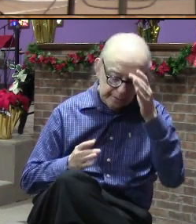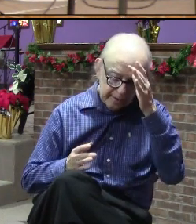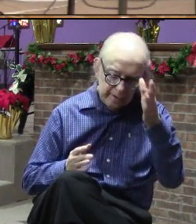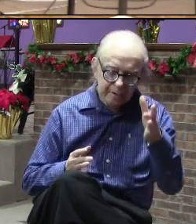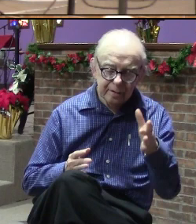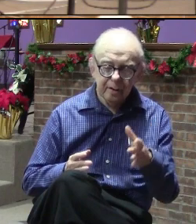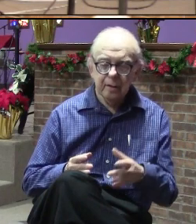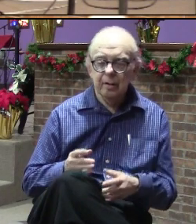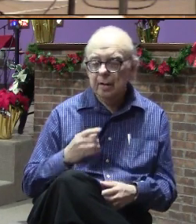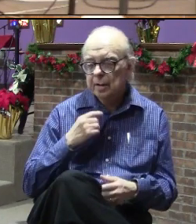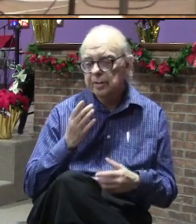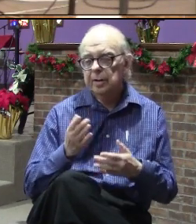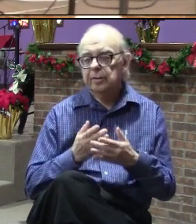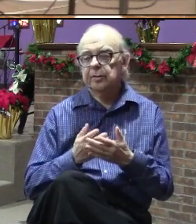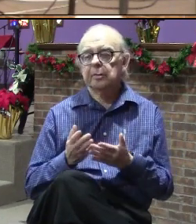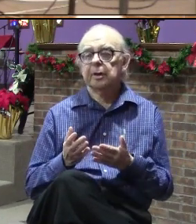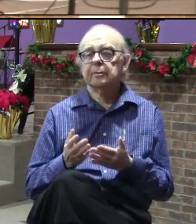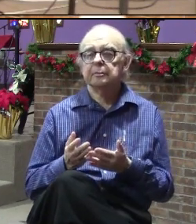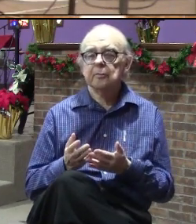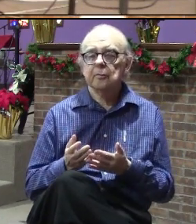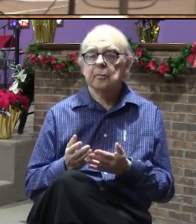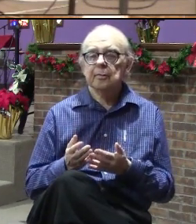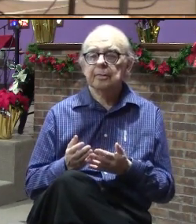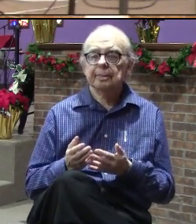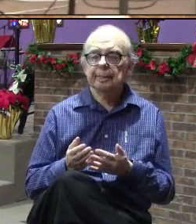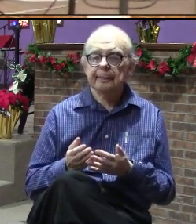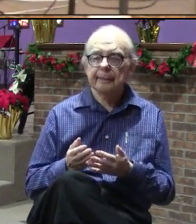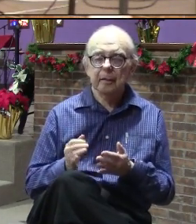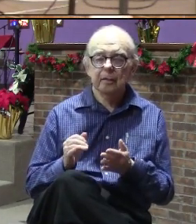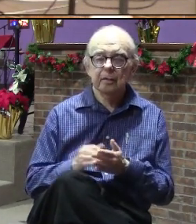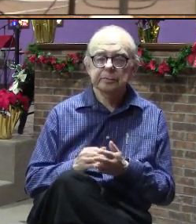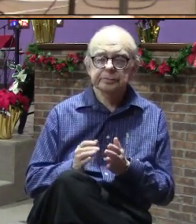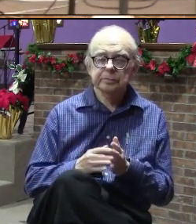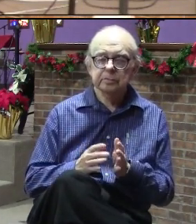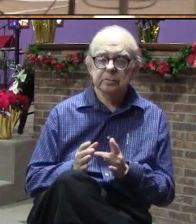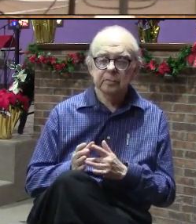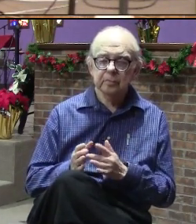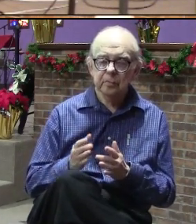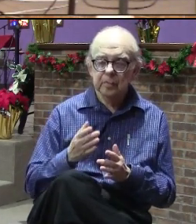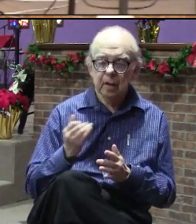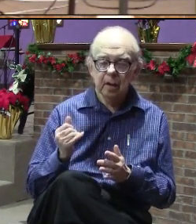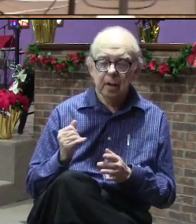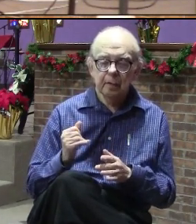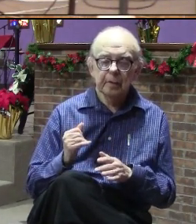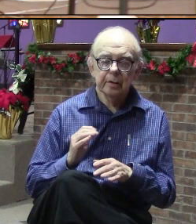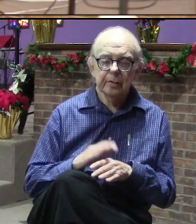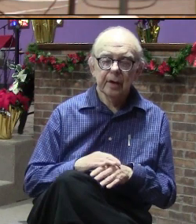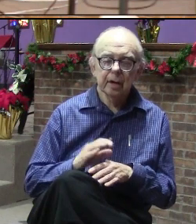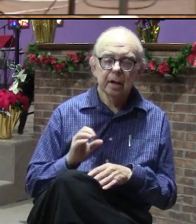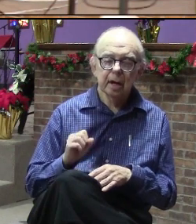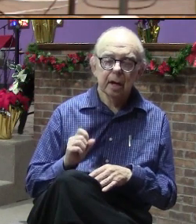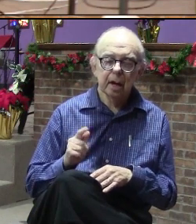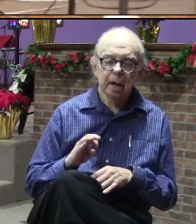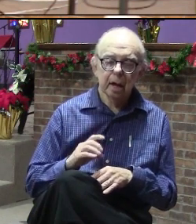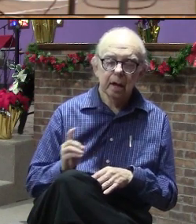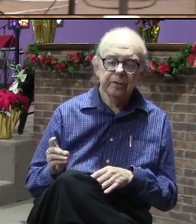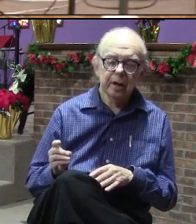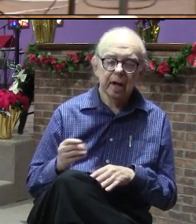And so can I tell you something? That Jesus is better than sliced bread.